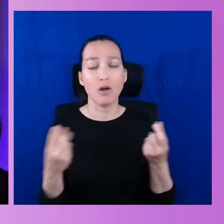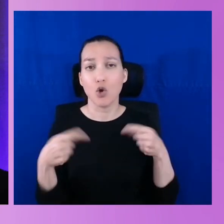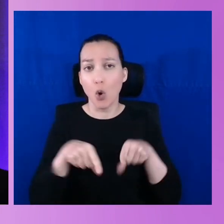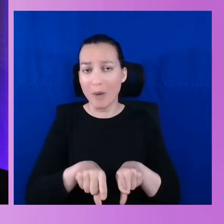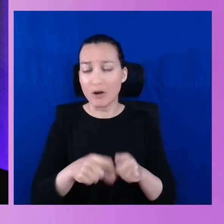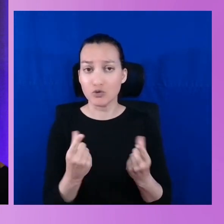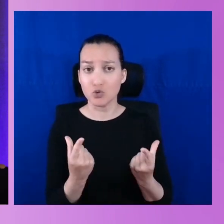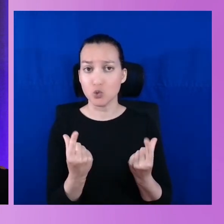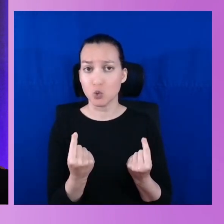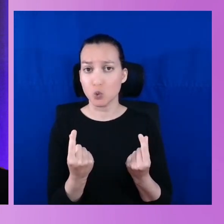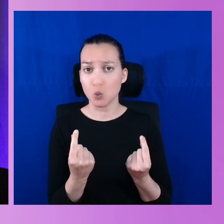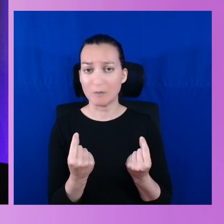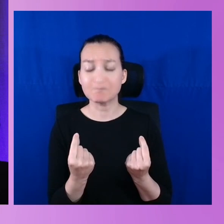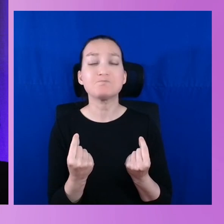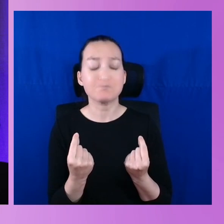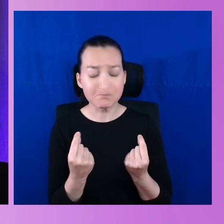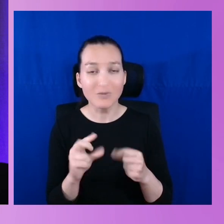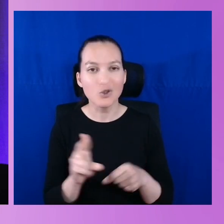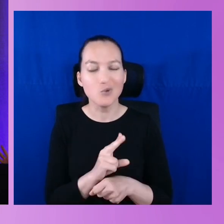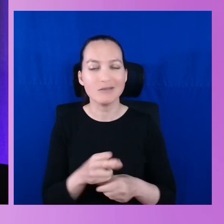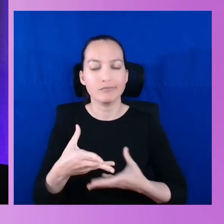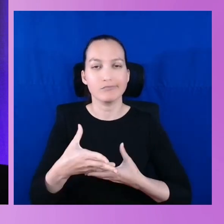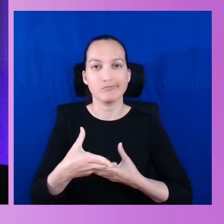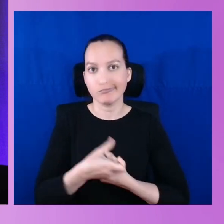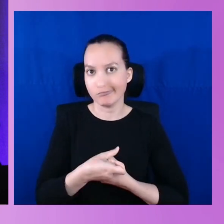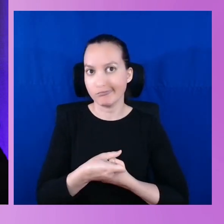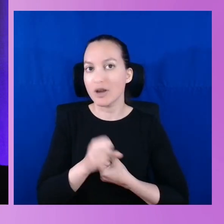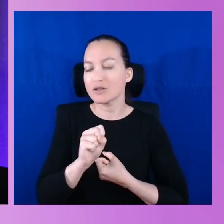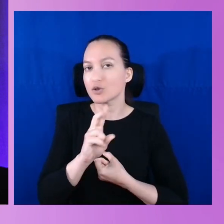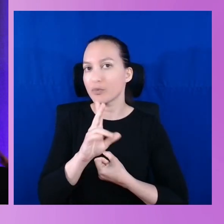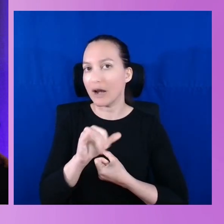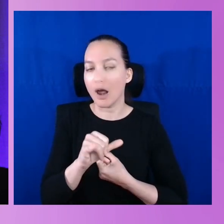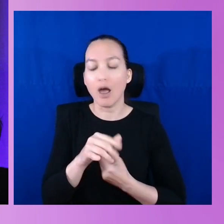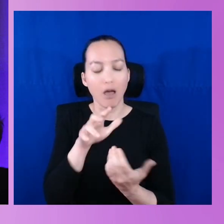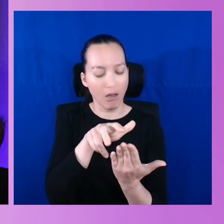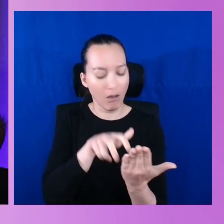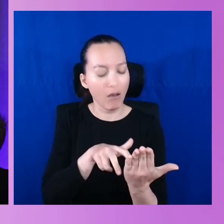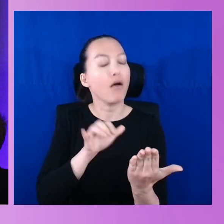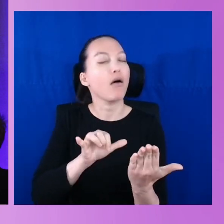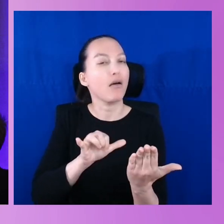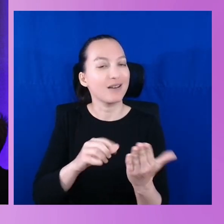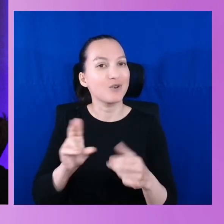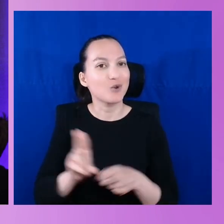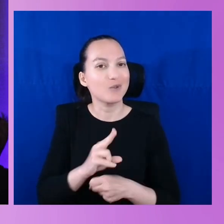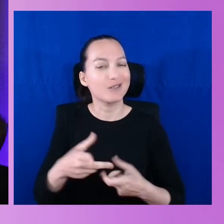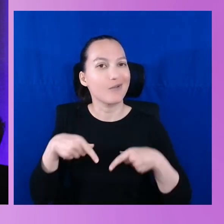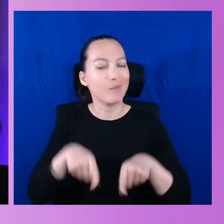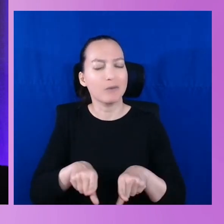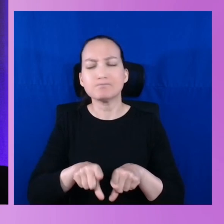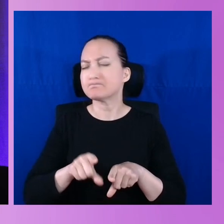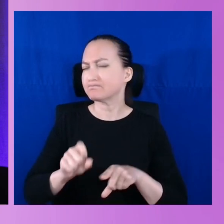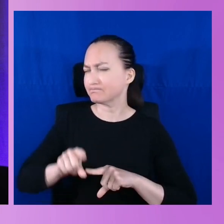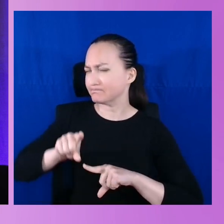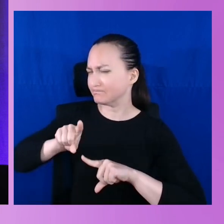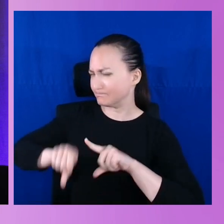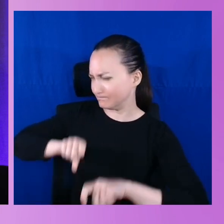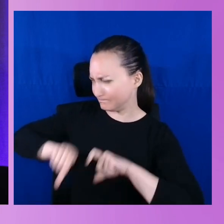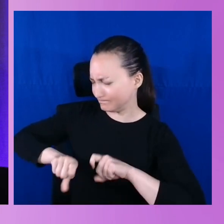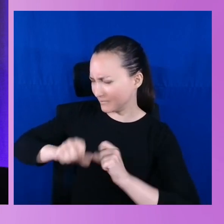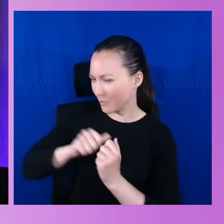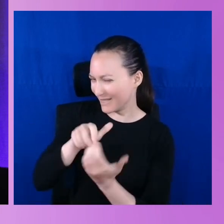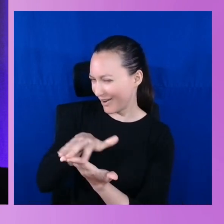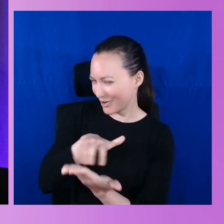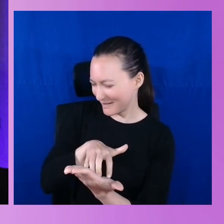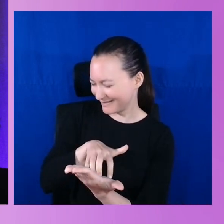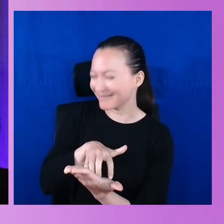he will use the summarization that comes back in Word, and he will also then use Copilot to ask questions of the document. Perfect. So rather